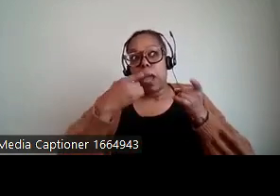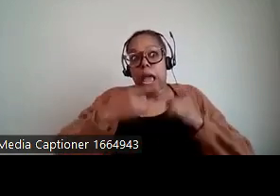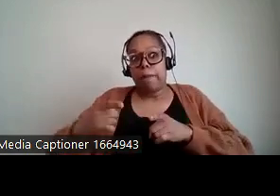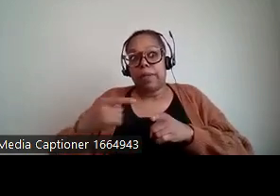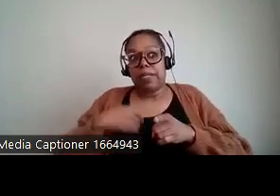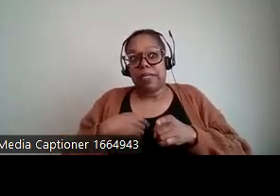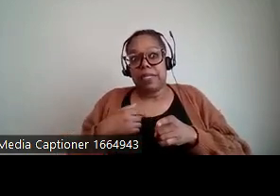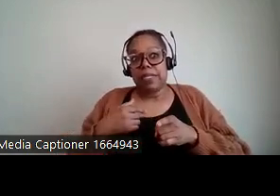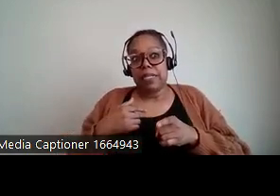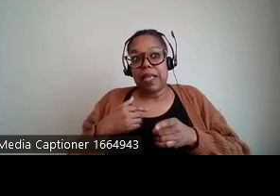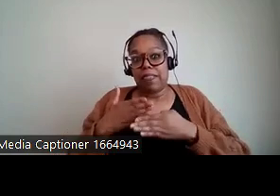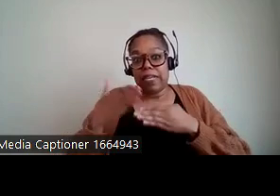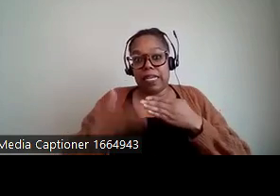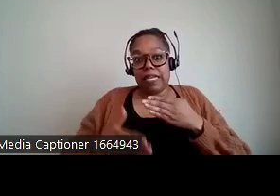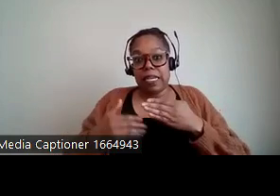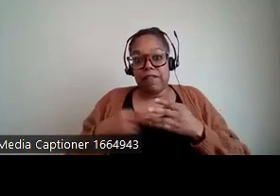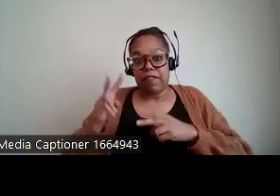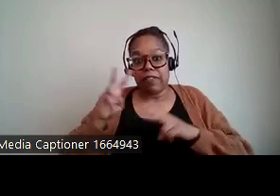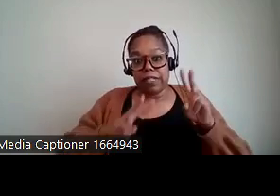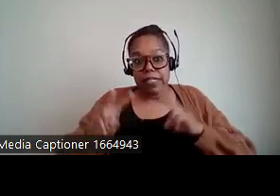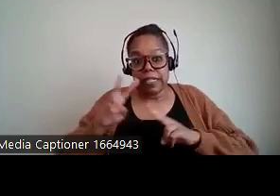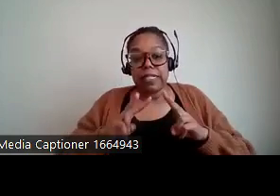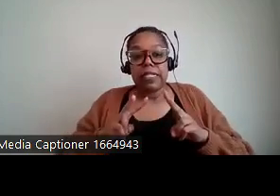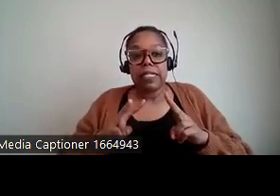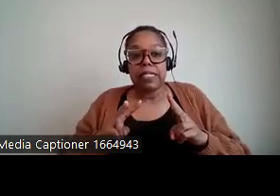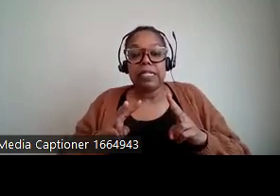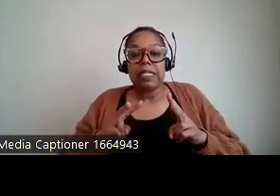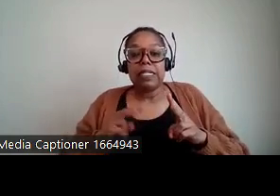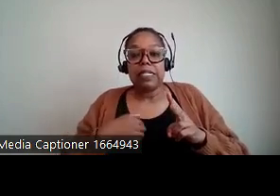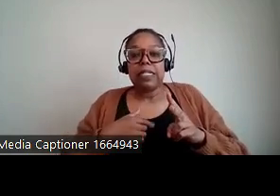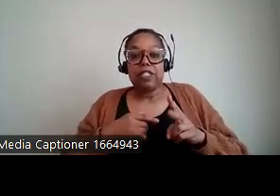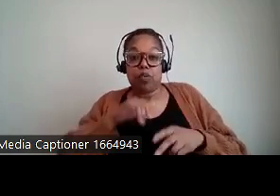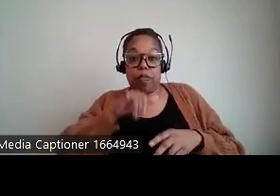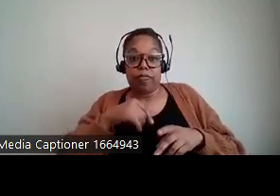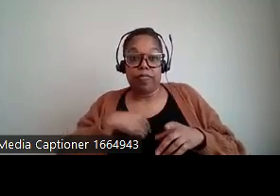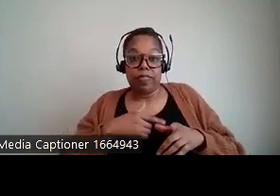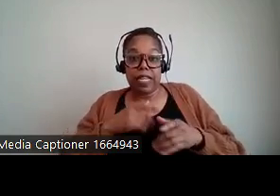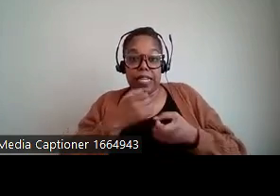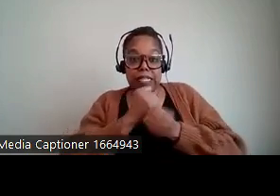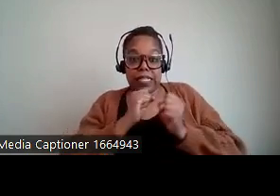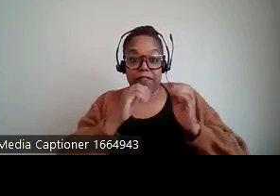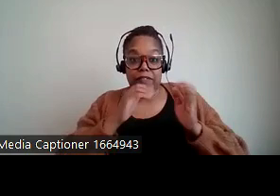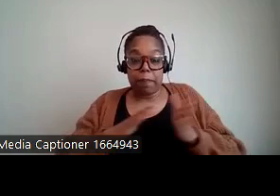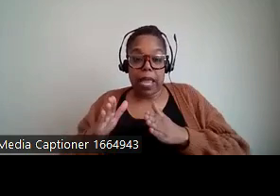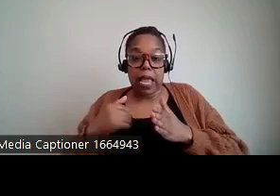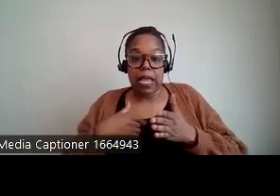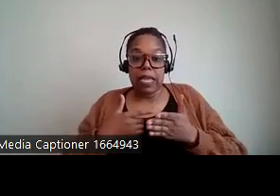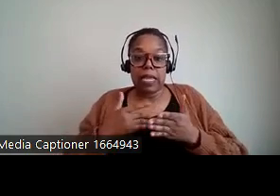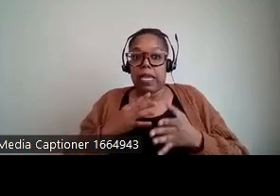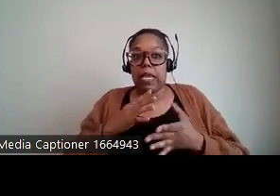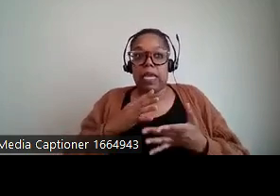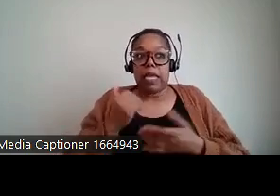our what's next. So on this sort of fake safety plan here that I wrote up, it's like everyone's involved in,